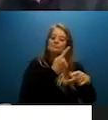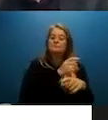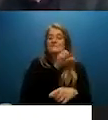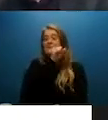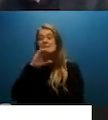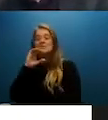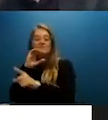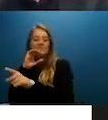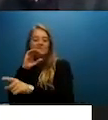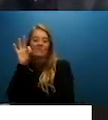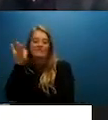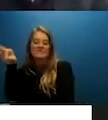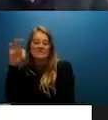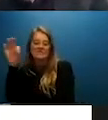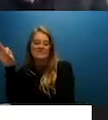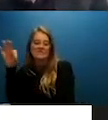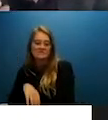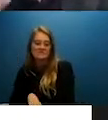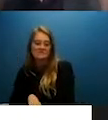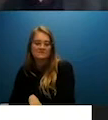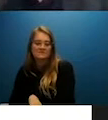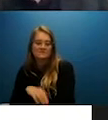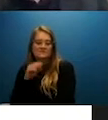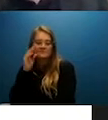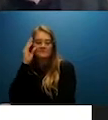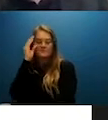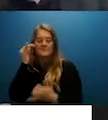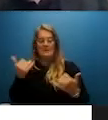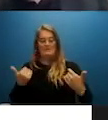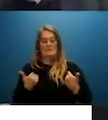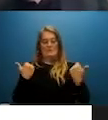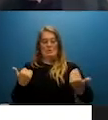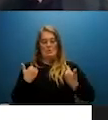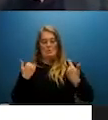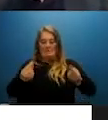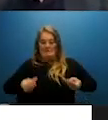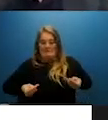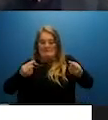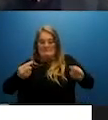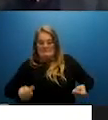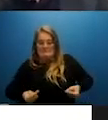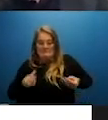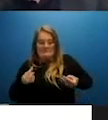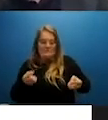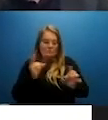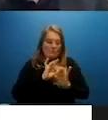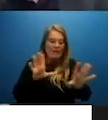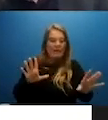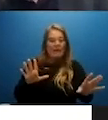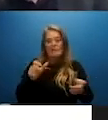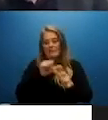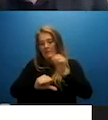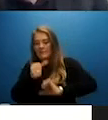old-fashioned. Now consider the youth who are struggling with suicide, crime, with